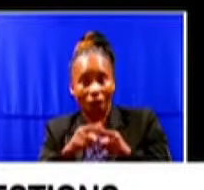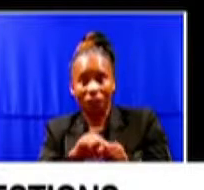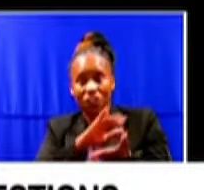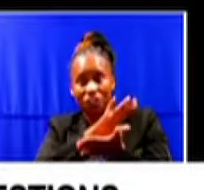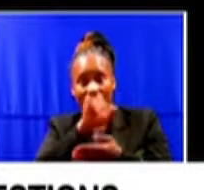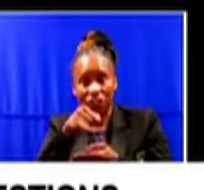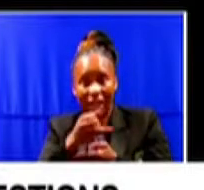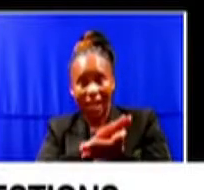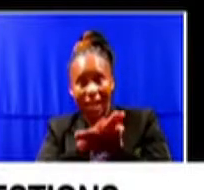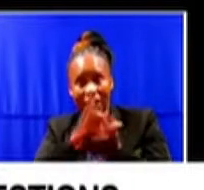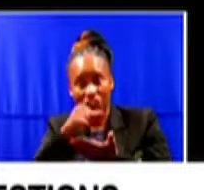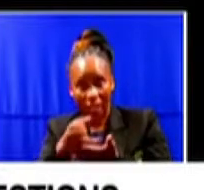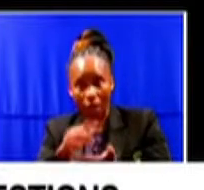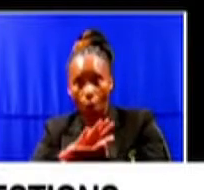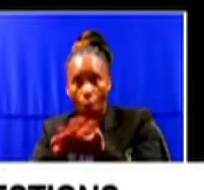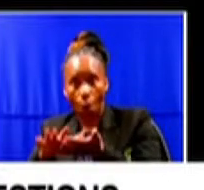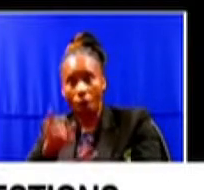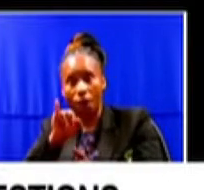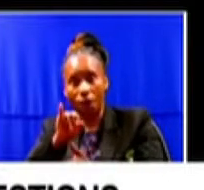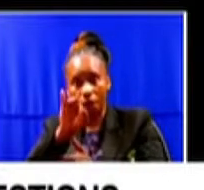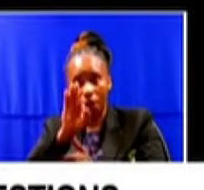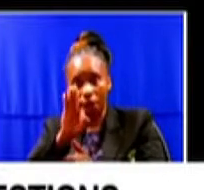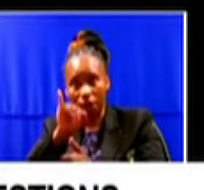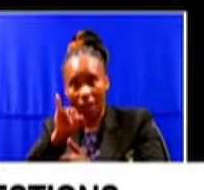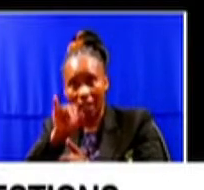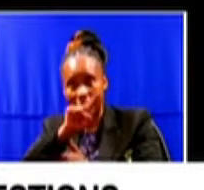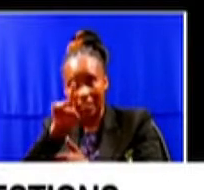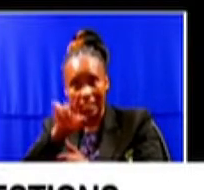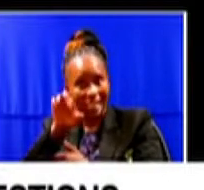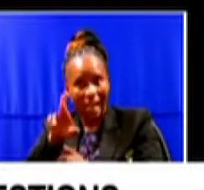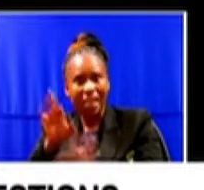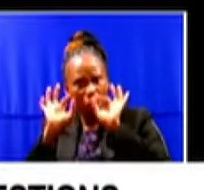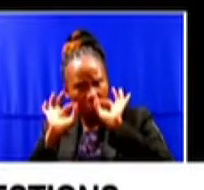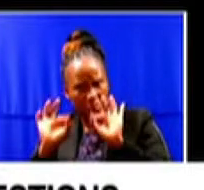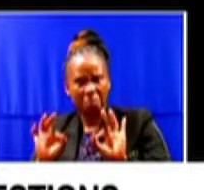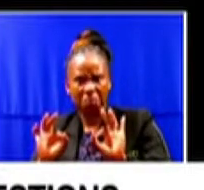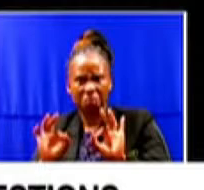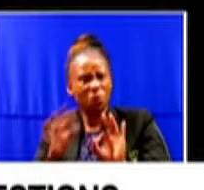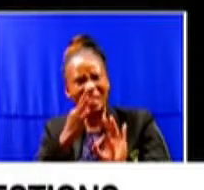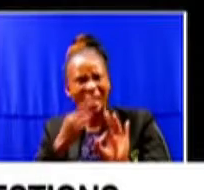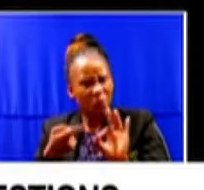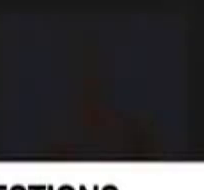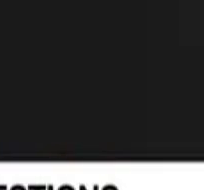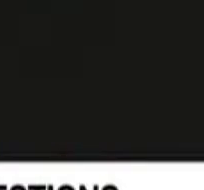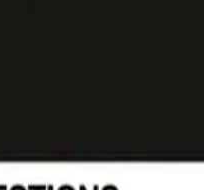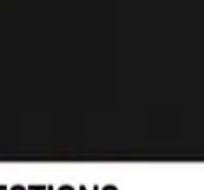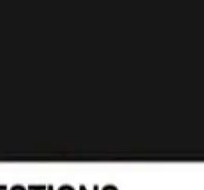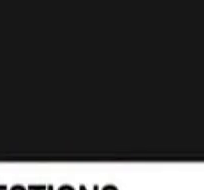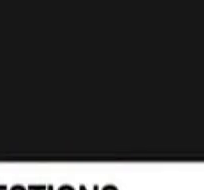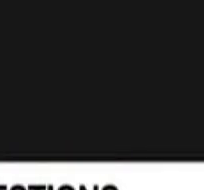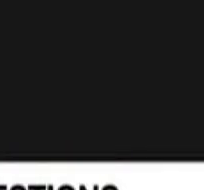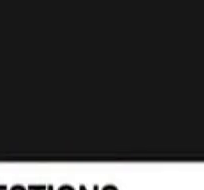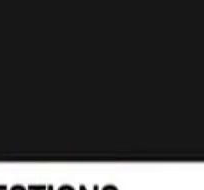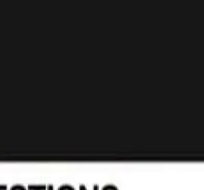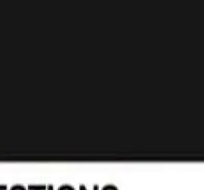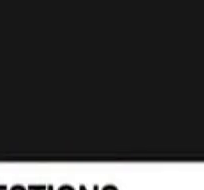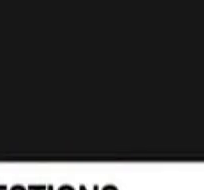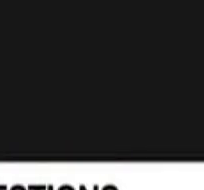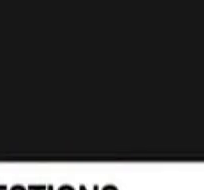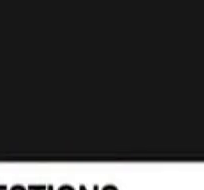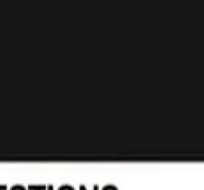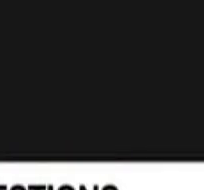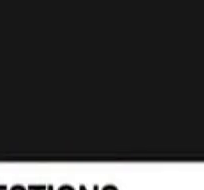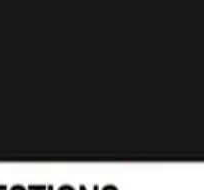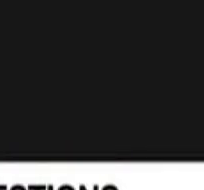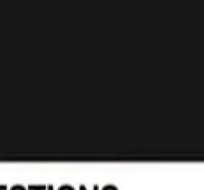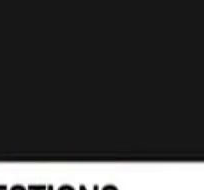not appropriate to even insinuate it. Can you withdraw it, please? On a point of order. Okay, I'm withdrawing with